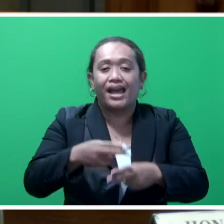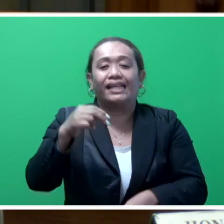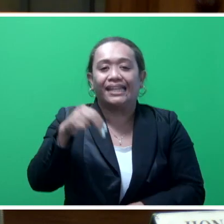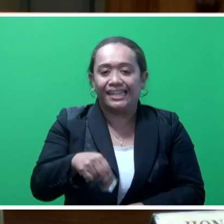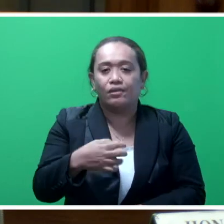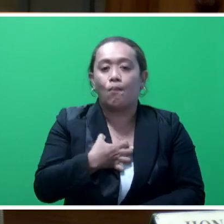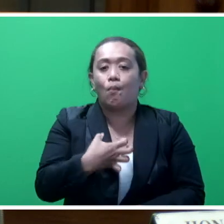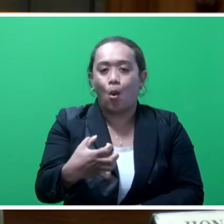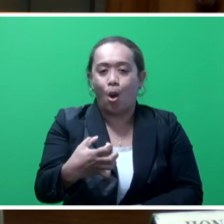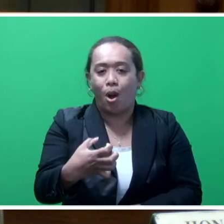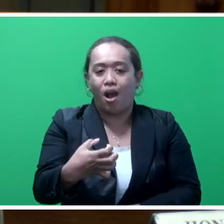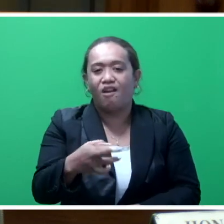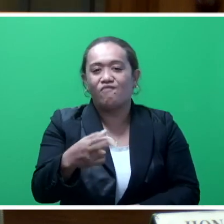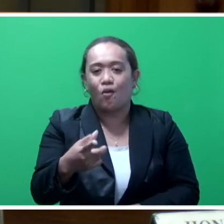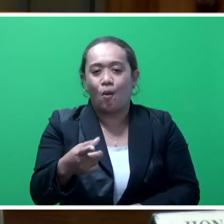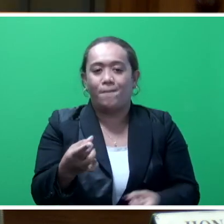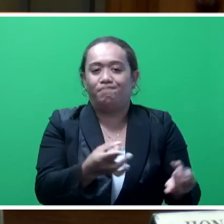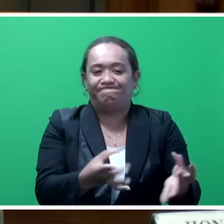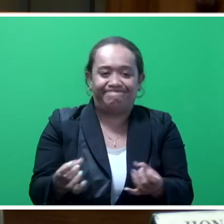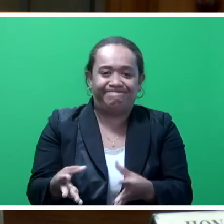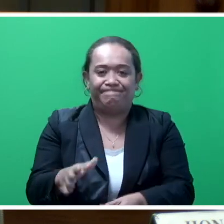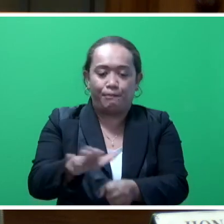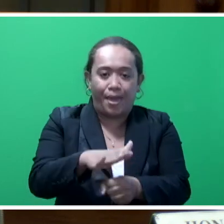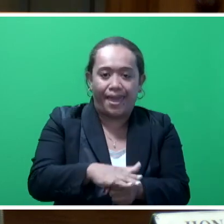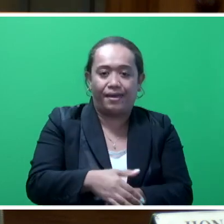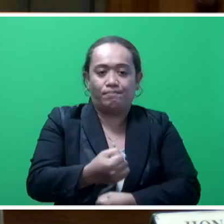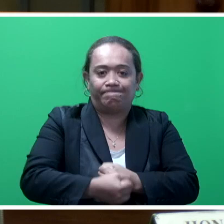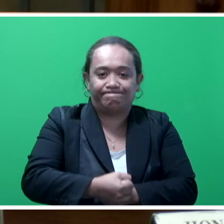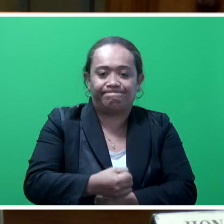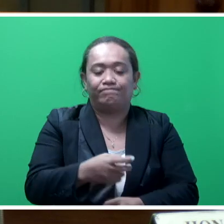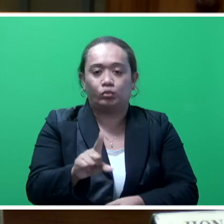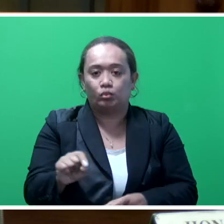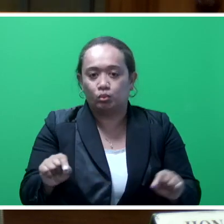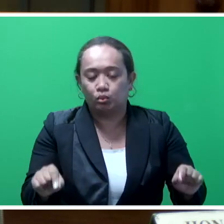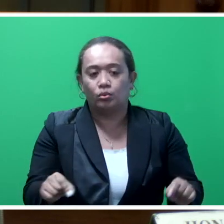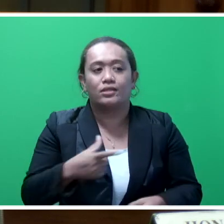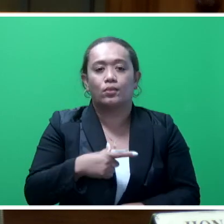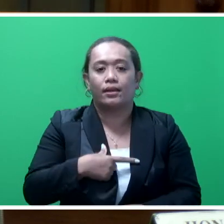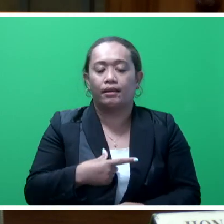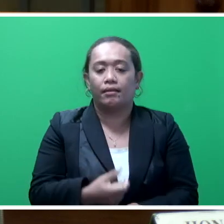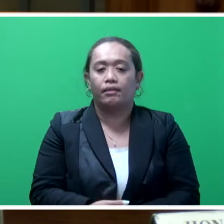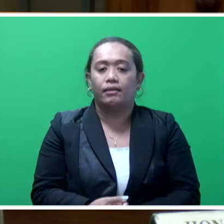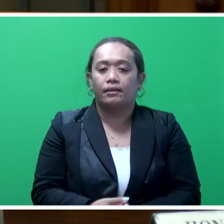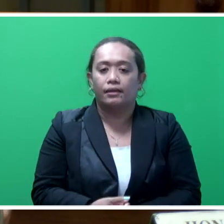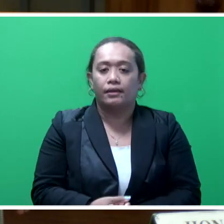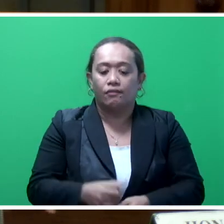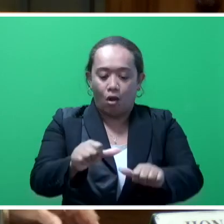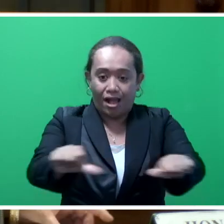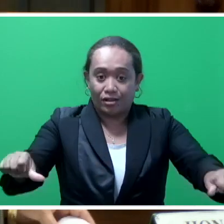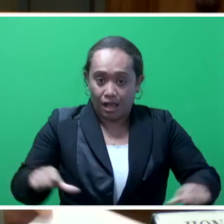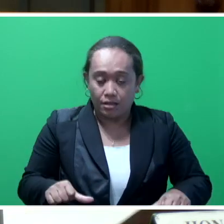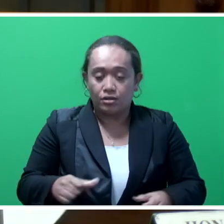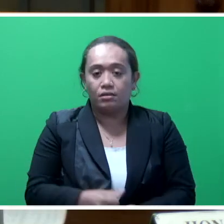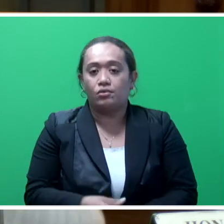production, while minimizing cost. So if you tell the farmer, if you tell the agricultural entrepreneur that